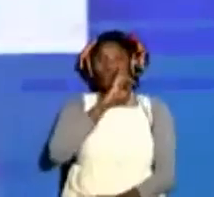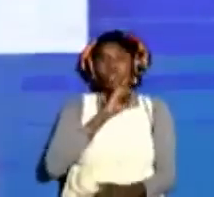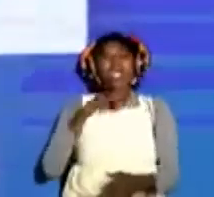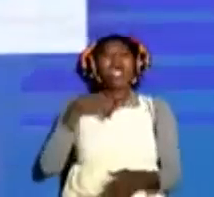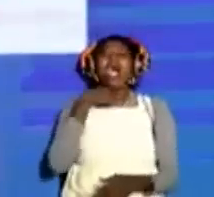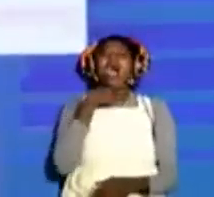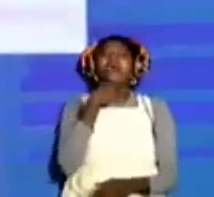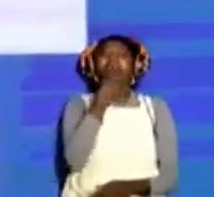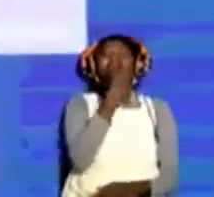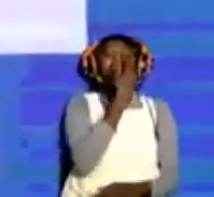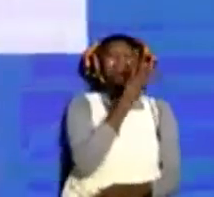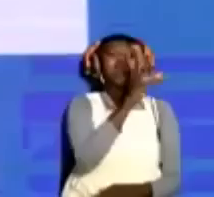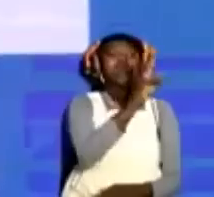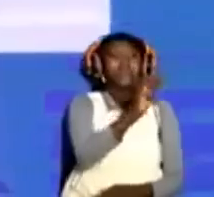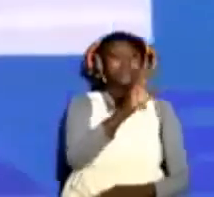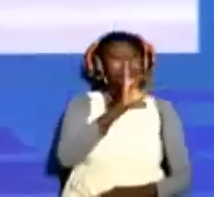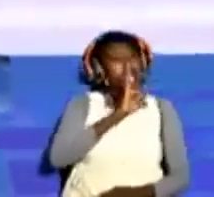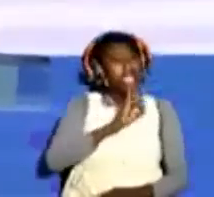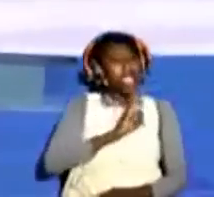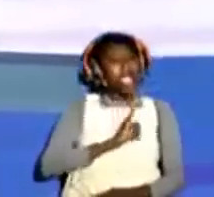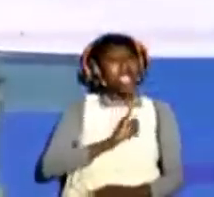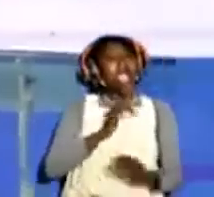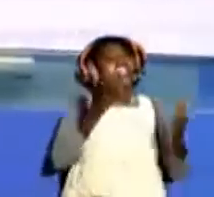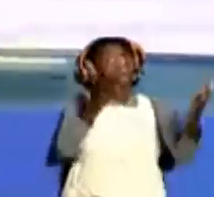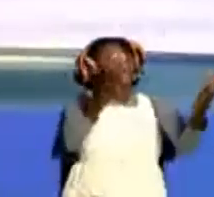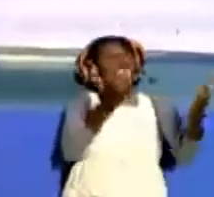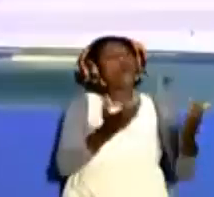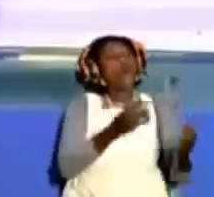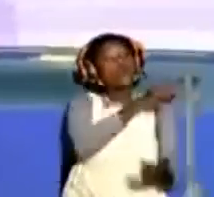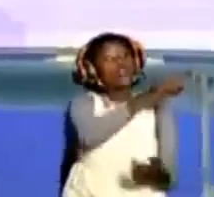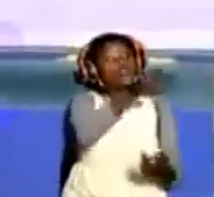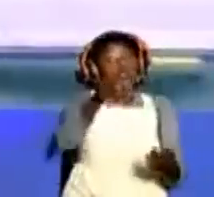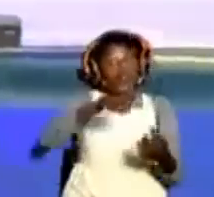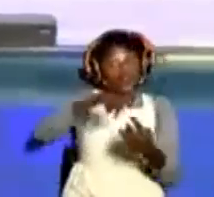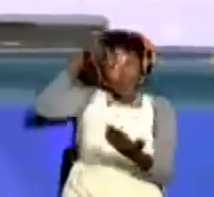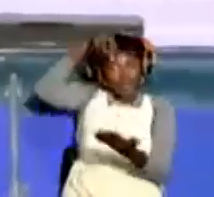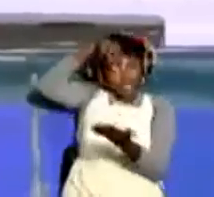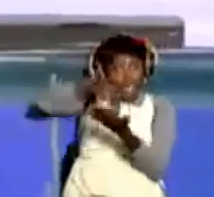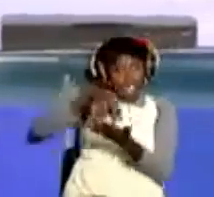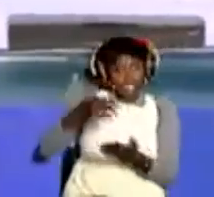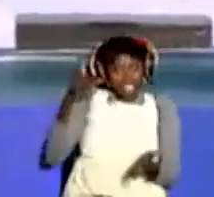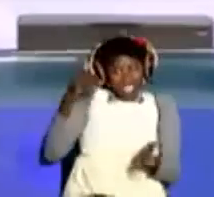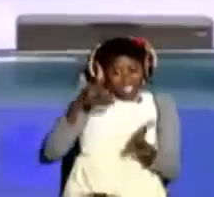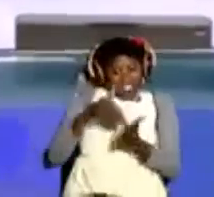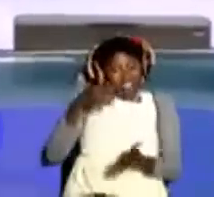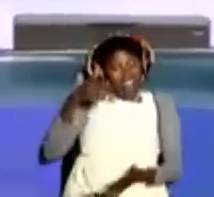said, I want you to boldly come out and testify against me.